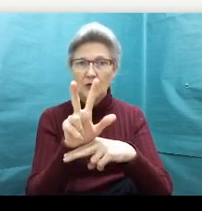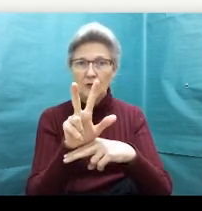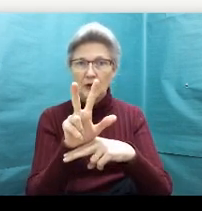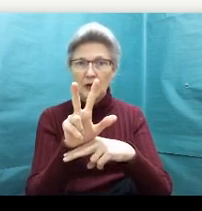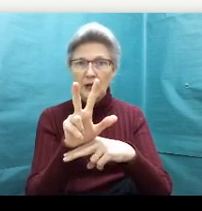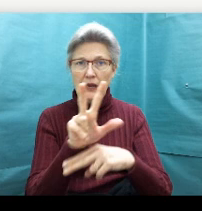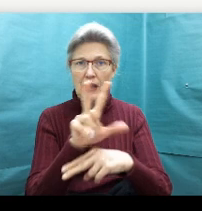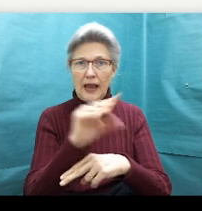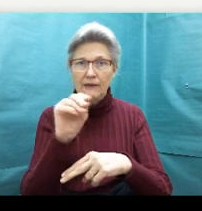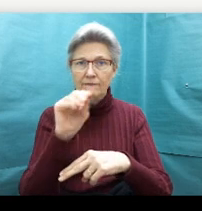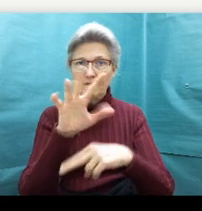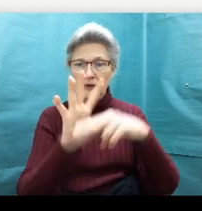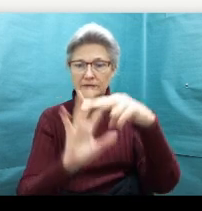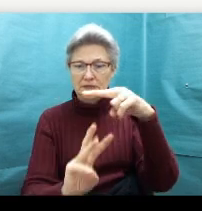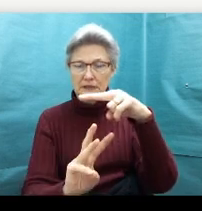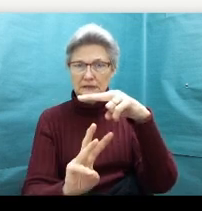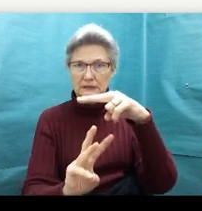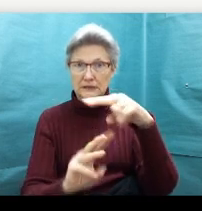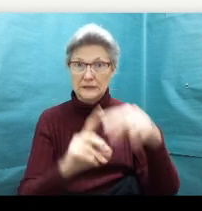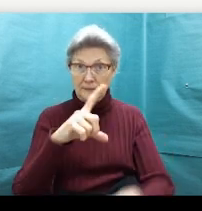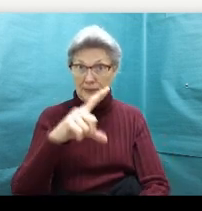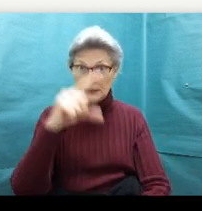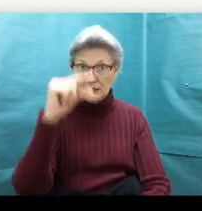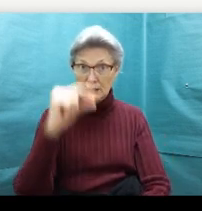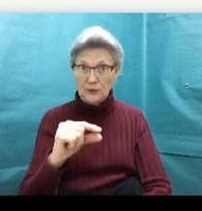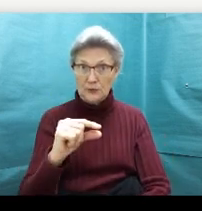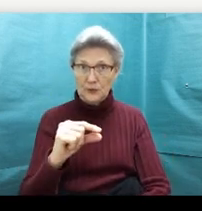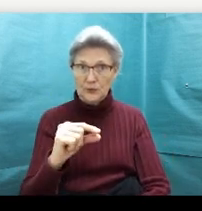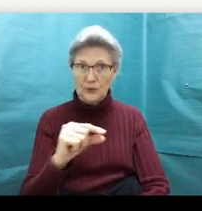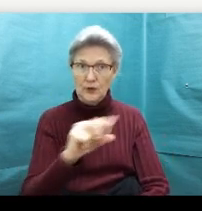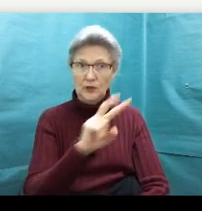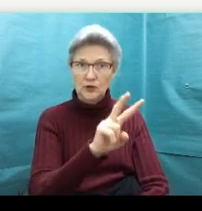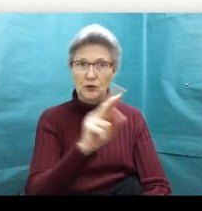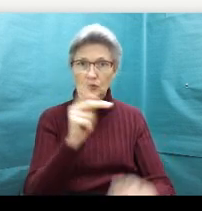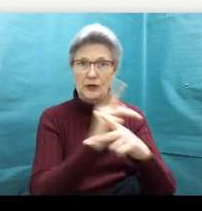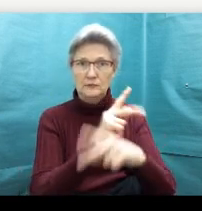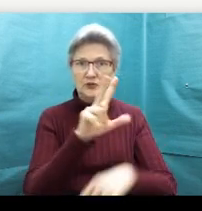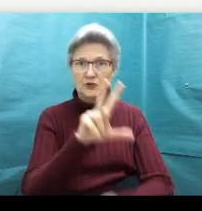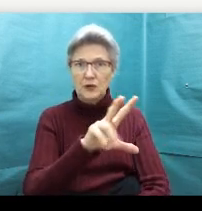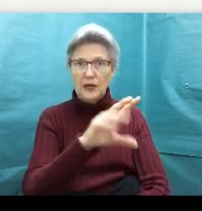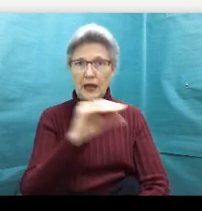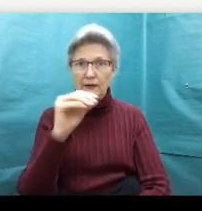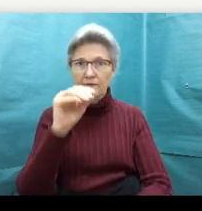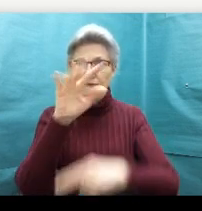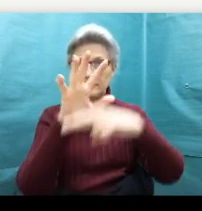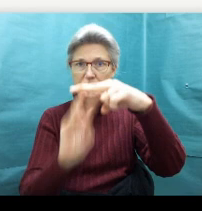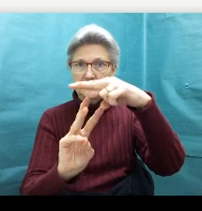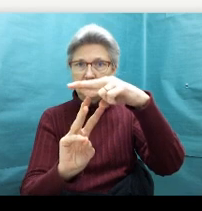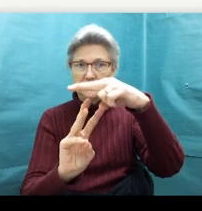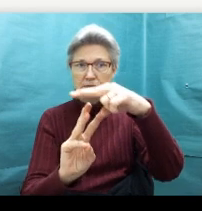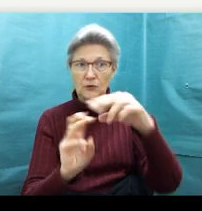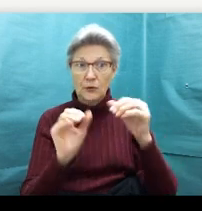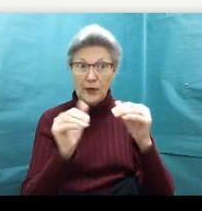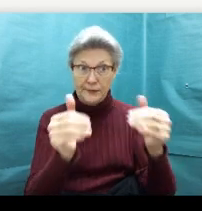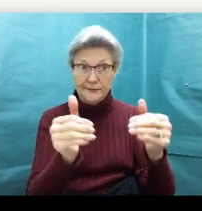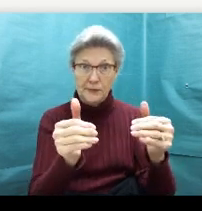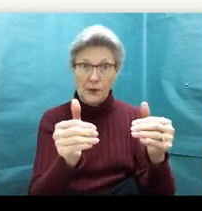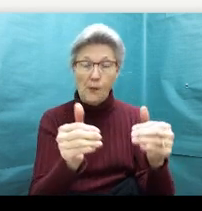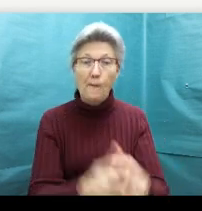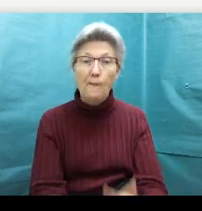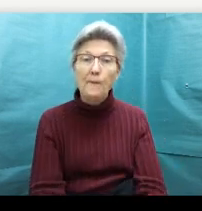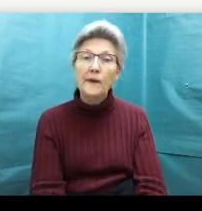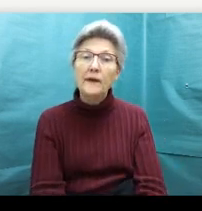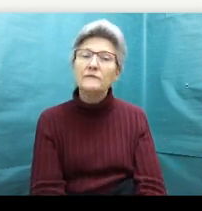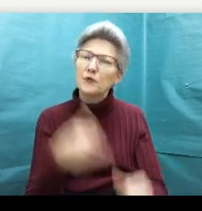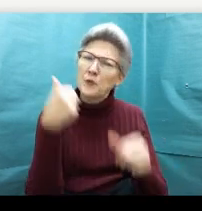and 5/6. So this is a mixed number we're multiplying by. Okay, I'm going to make it a little bit bigger. Here we go. So